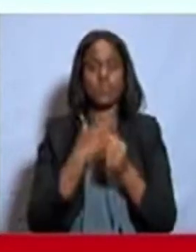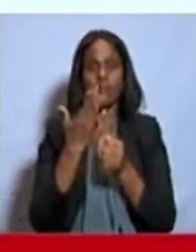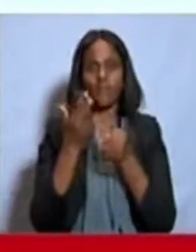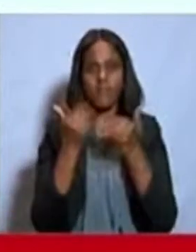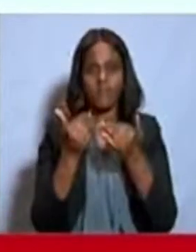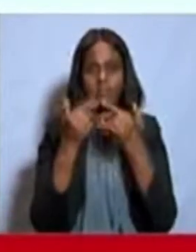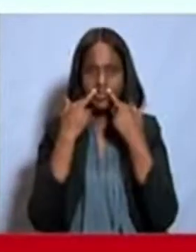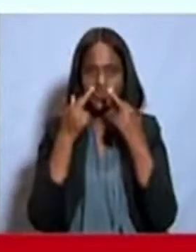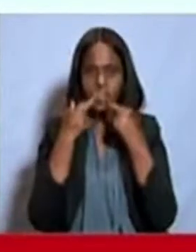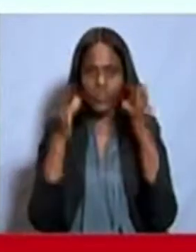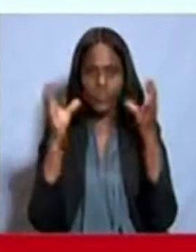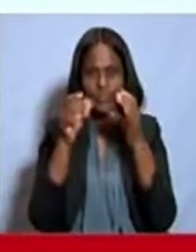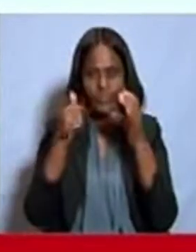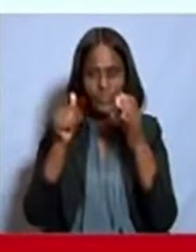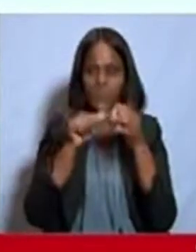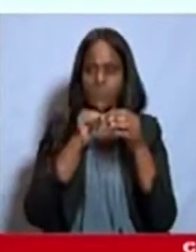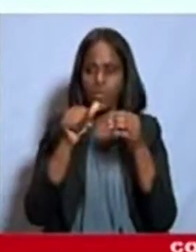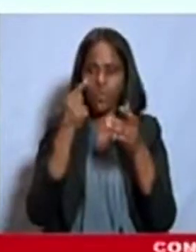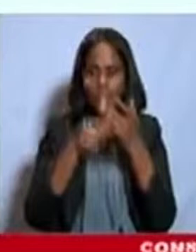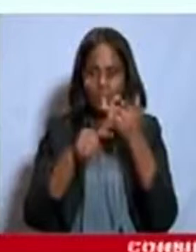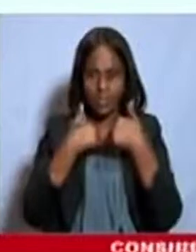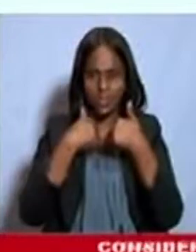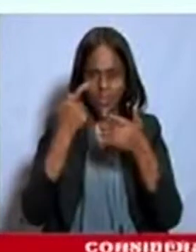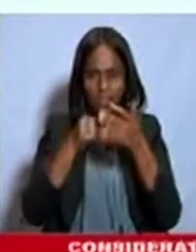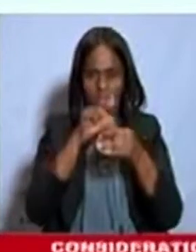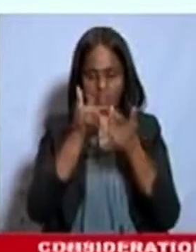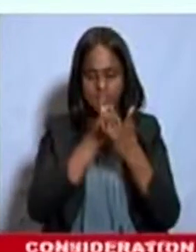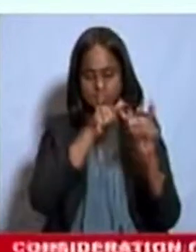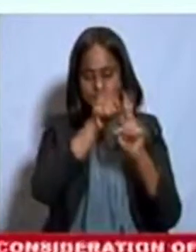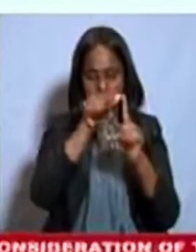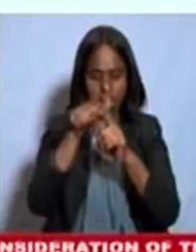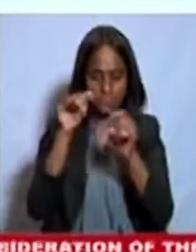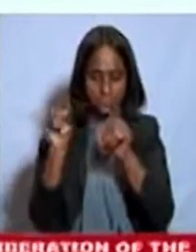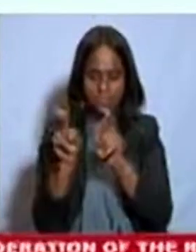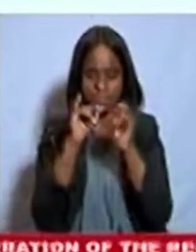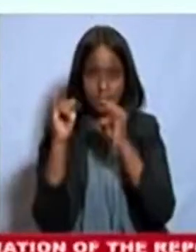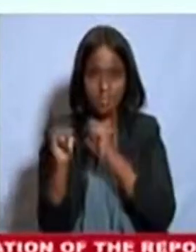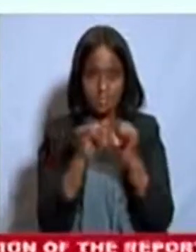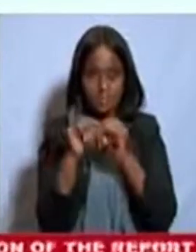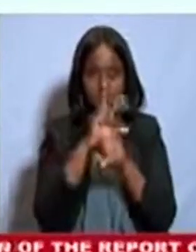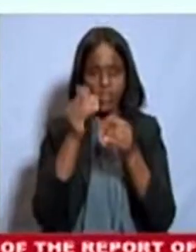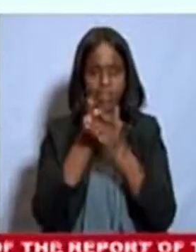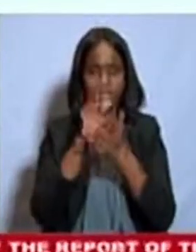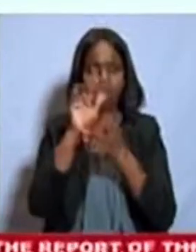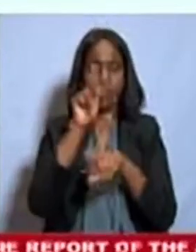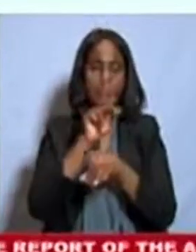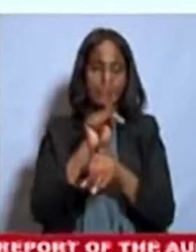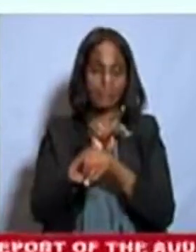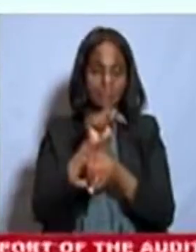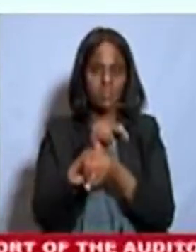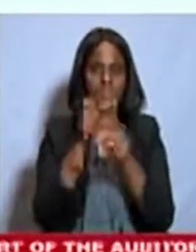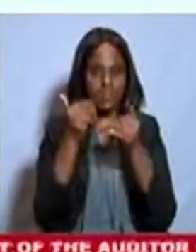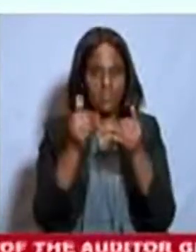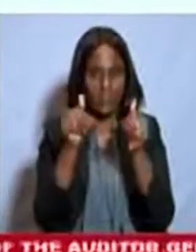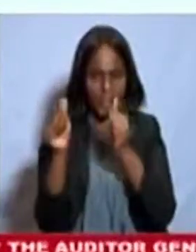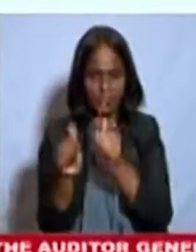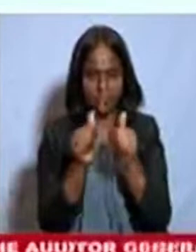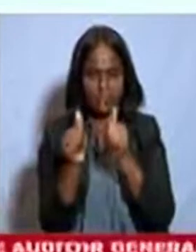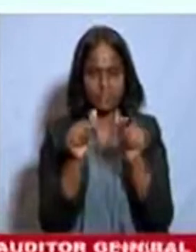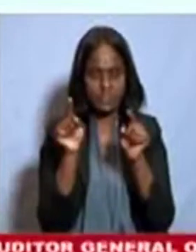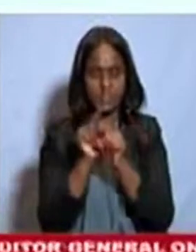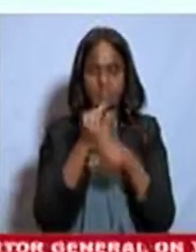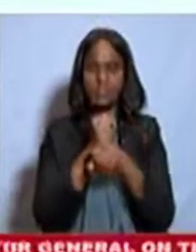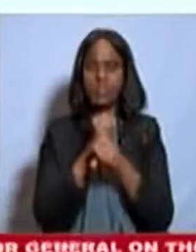a result, the communities did not meet their collection targets to implement their own desired projects. Corrective action to